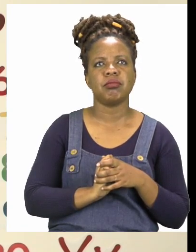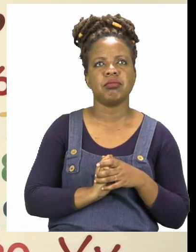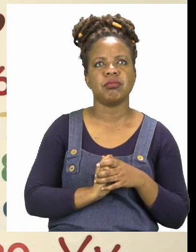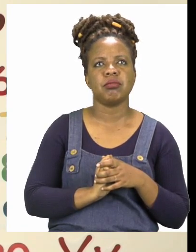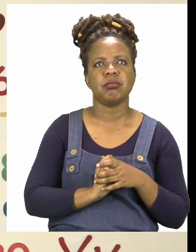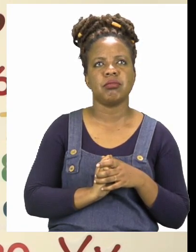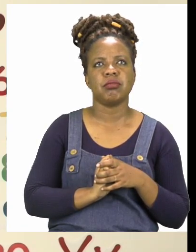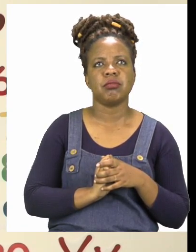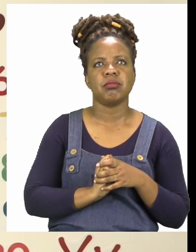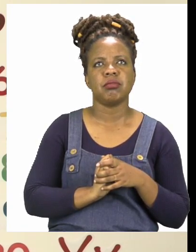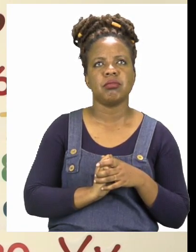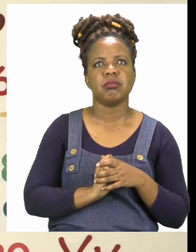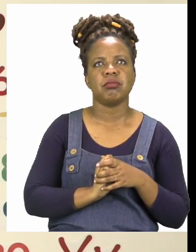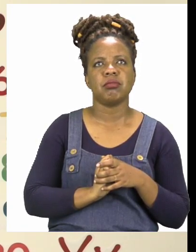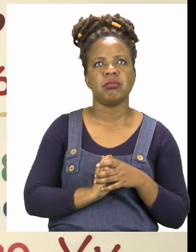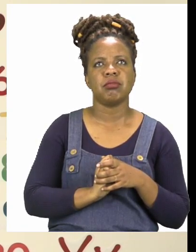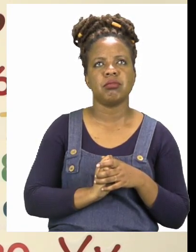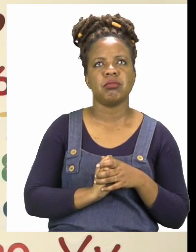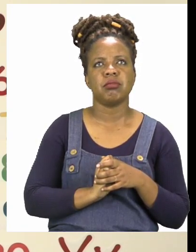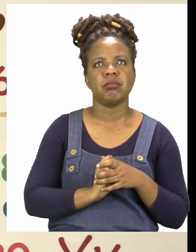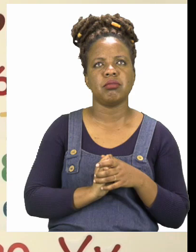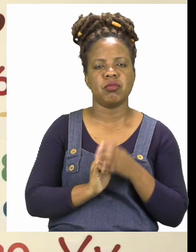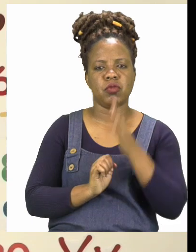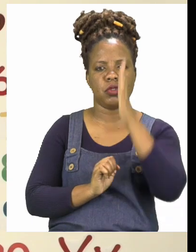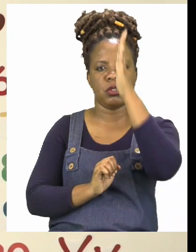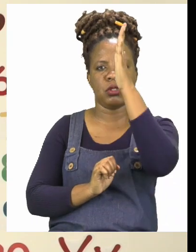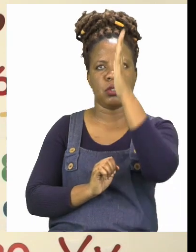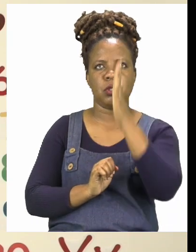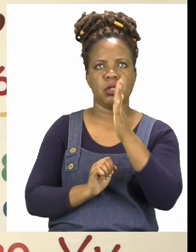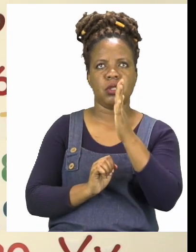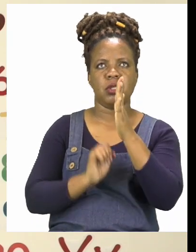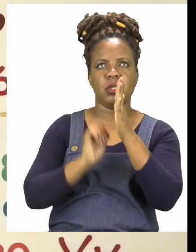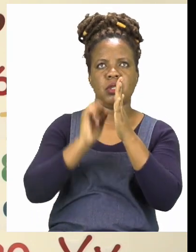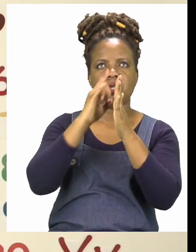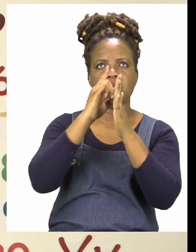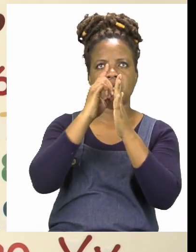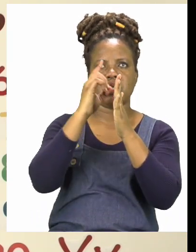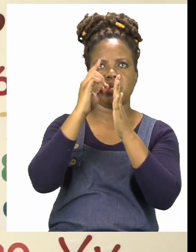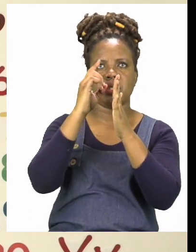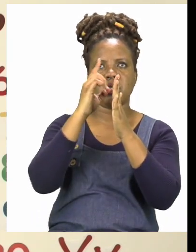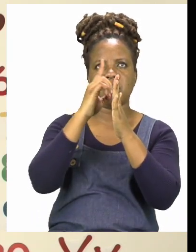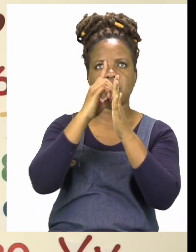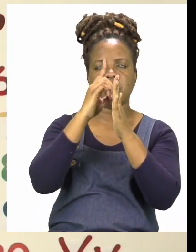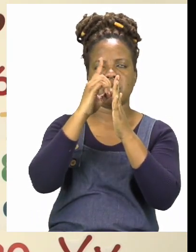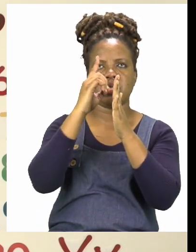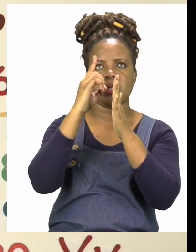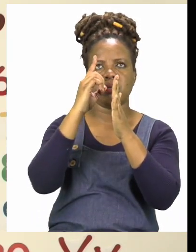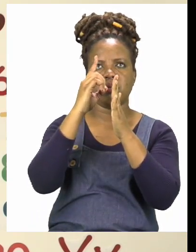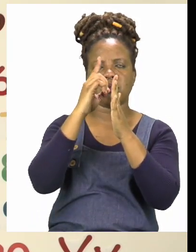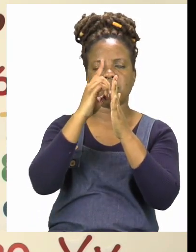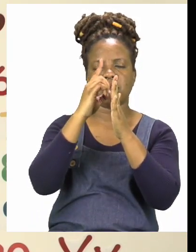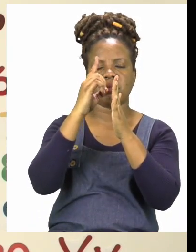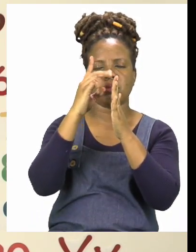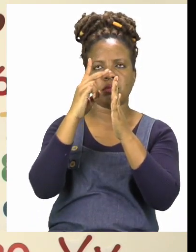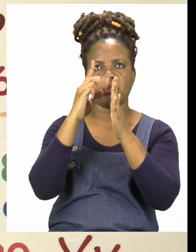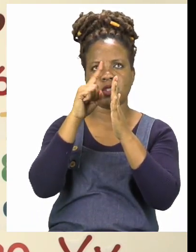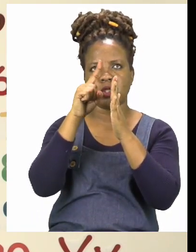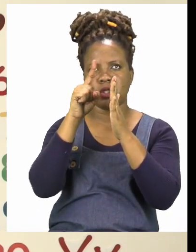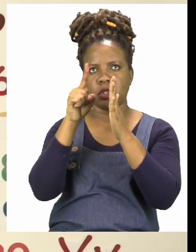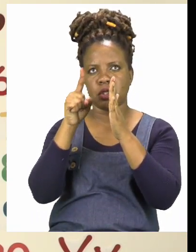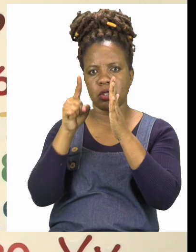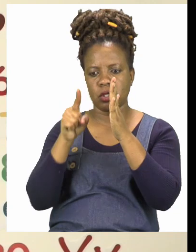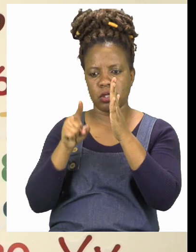talking about it, we start at 12 as our 0, and then we move on to the little lines that are